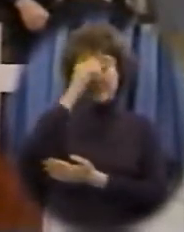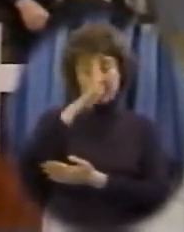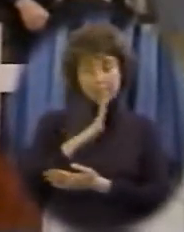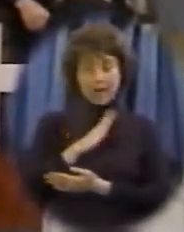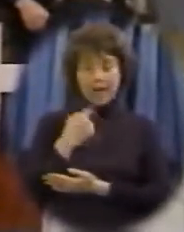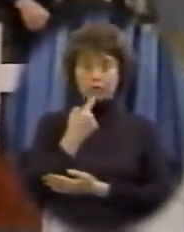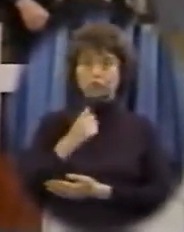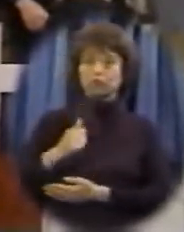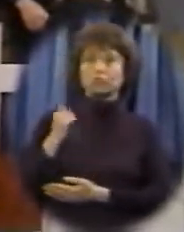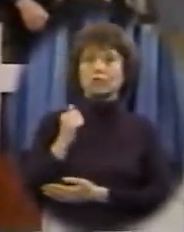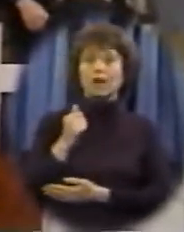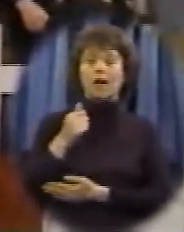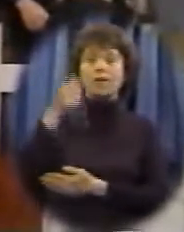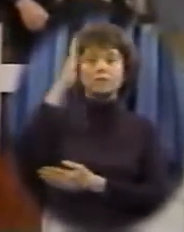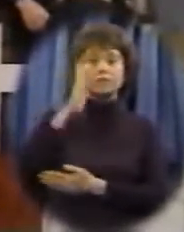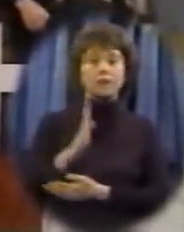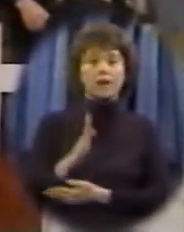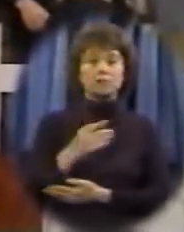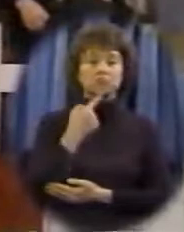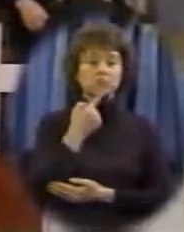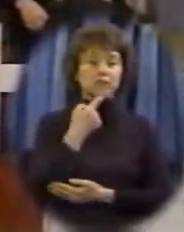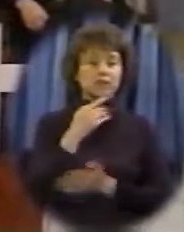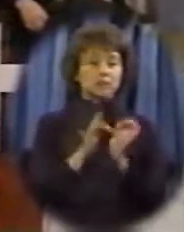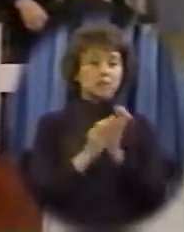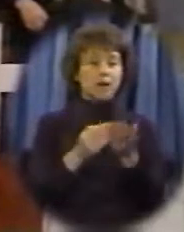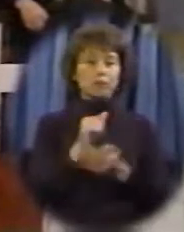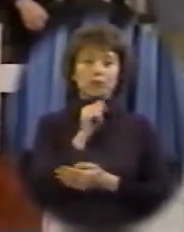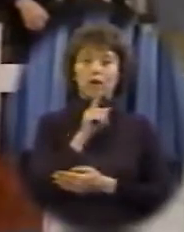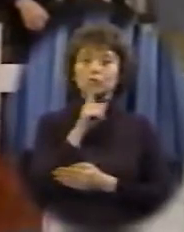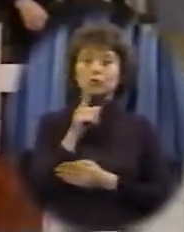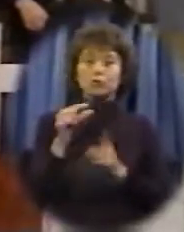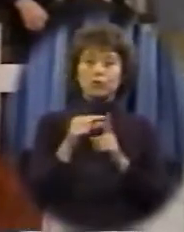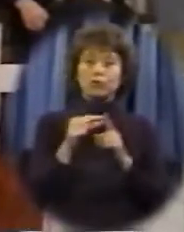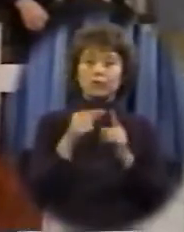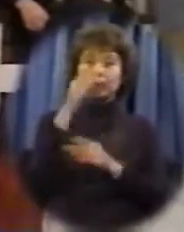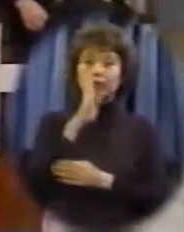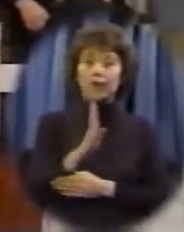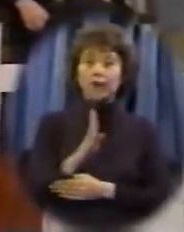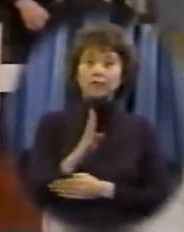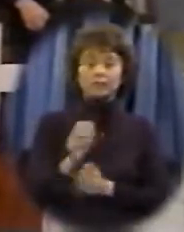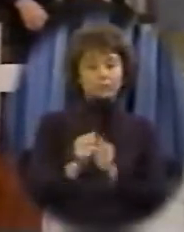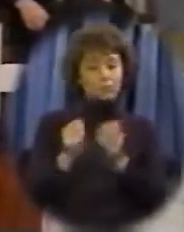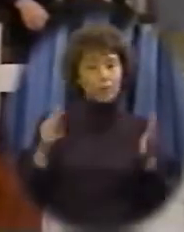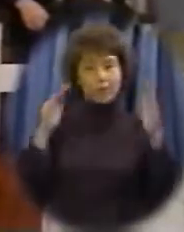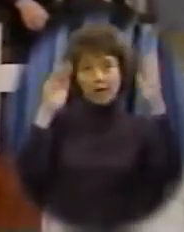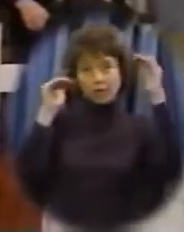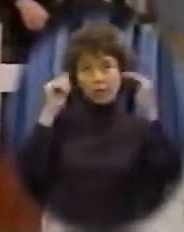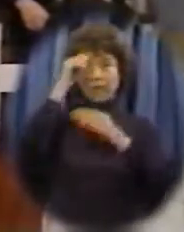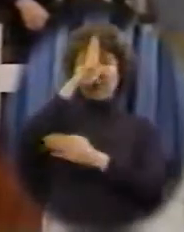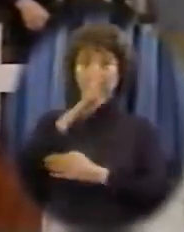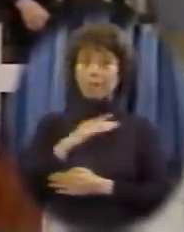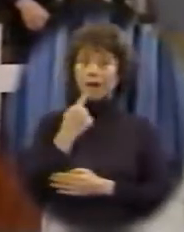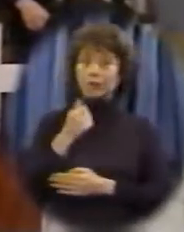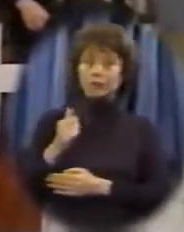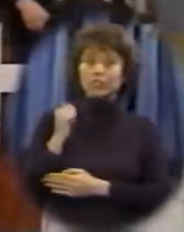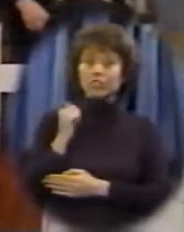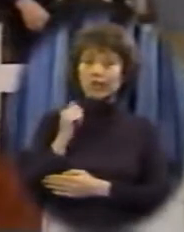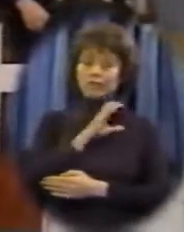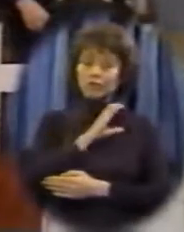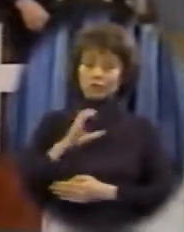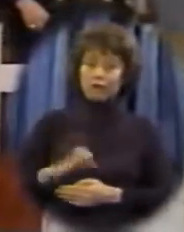hope. The man who denies the Bible as the Word of God stands without any hope. The man who rejects Christ as the Son of